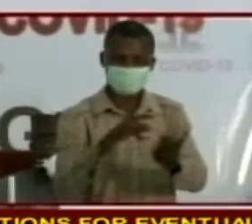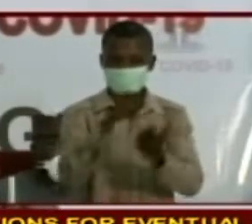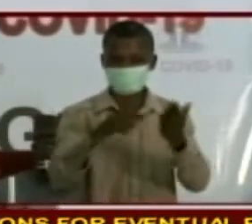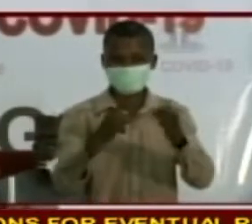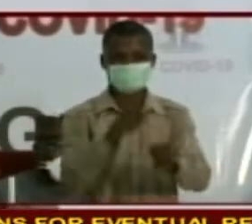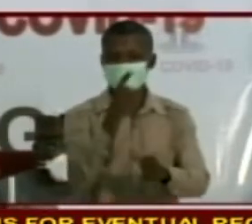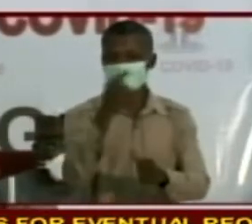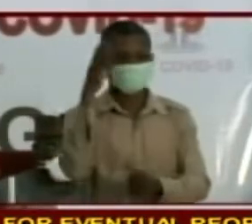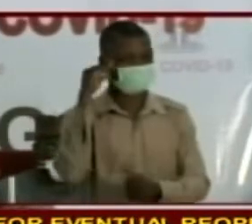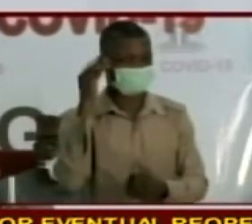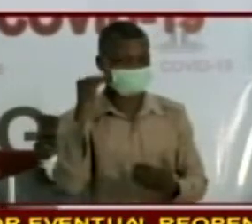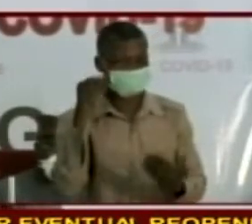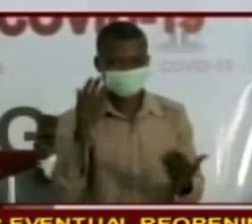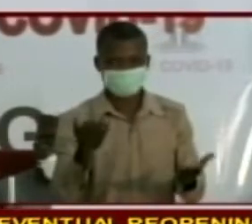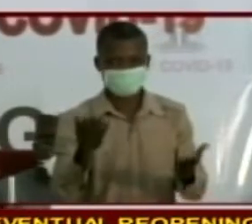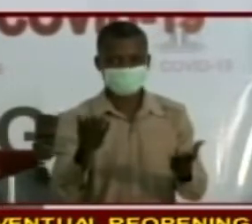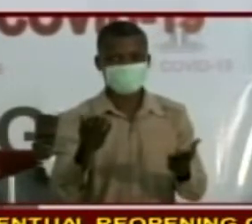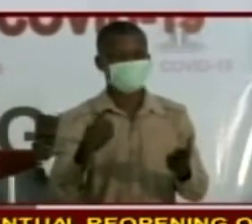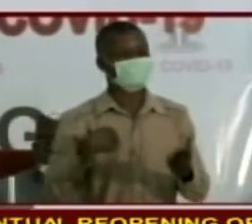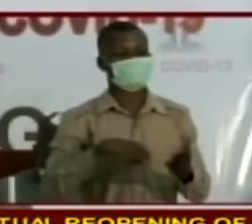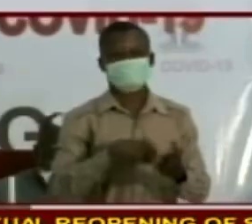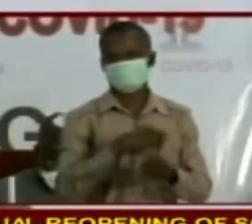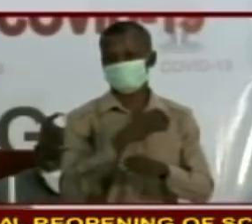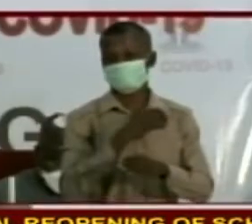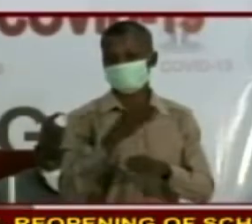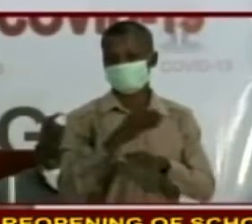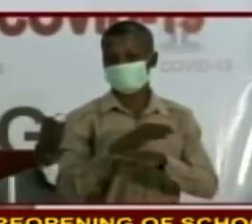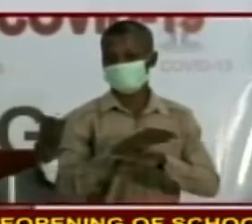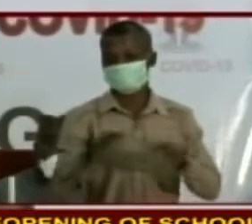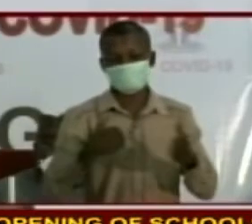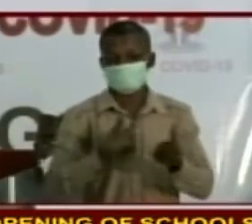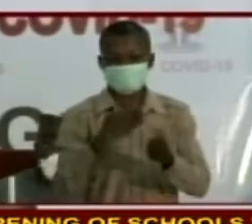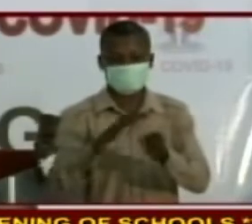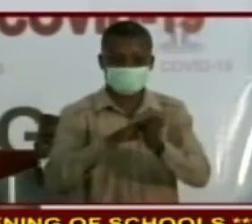experience. So we didn't have COVID last year.